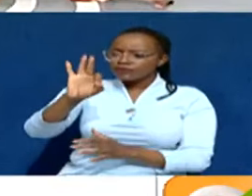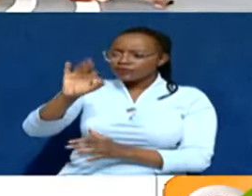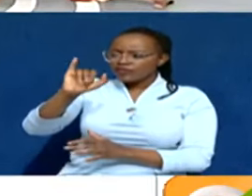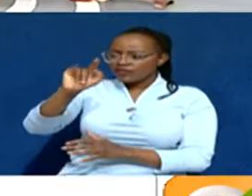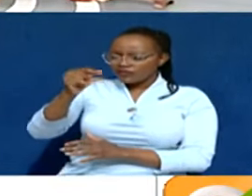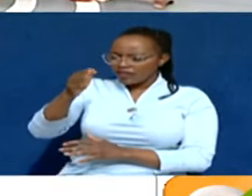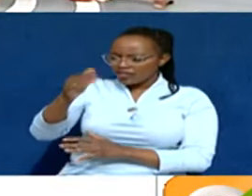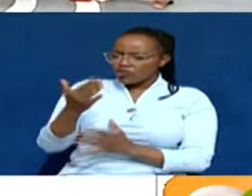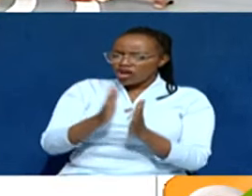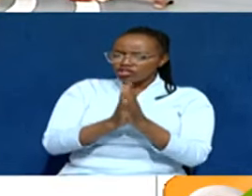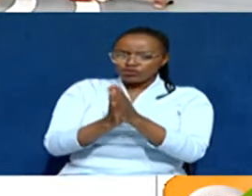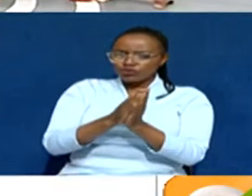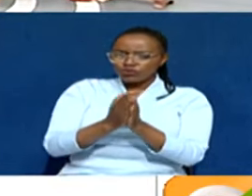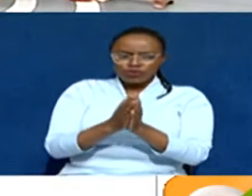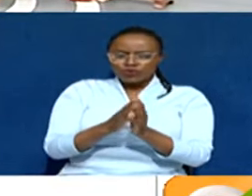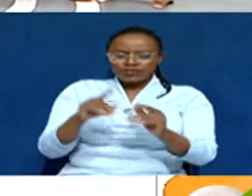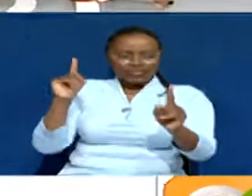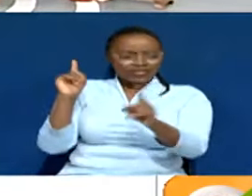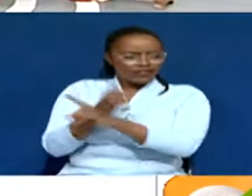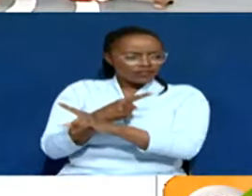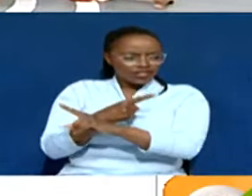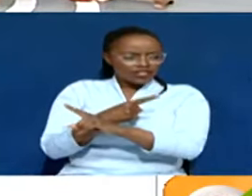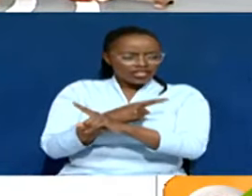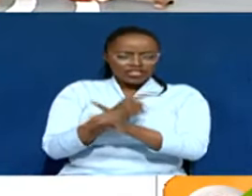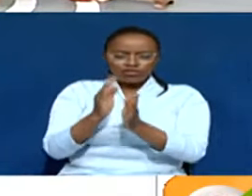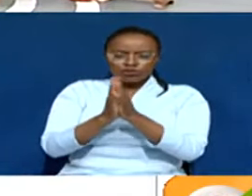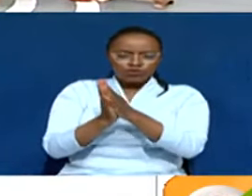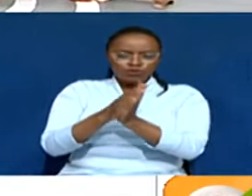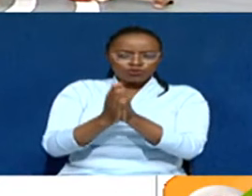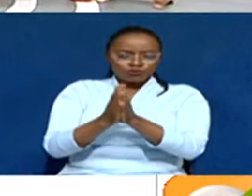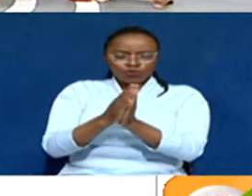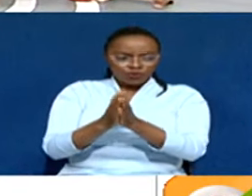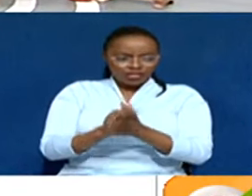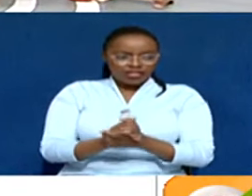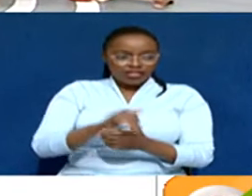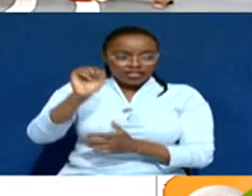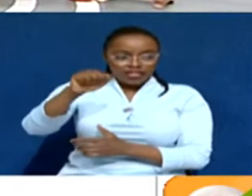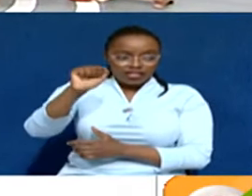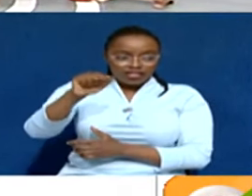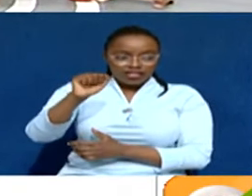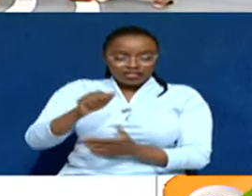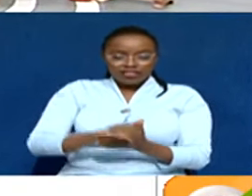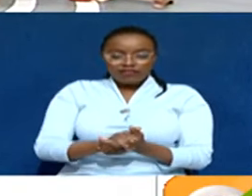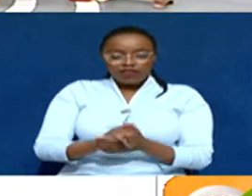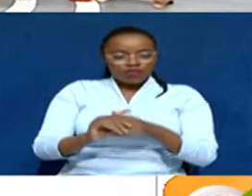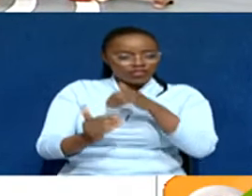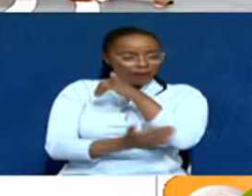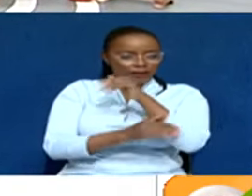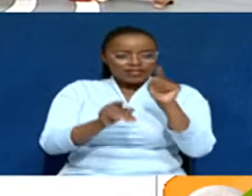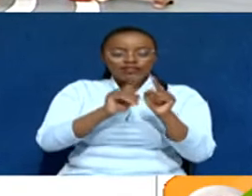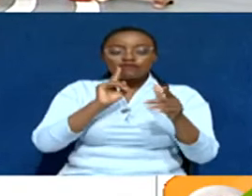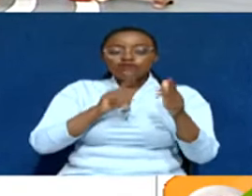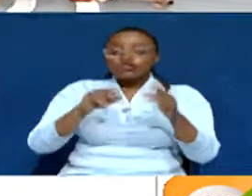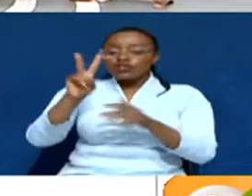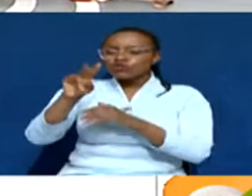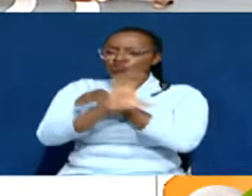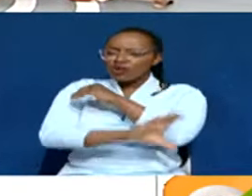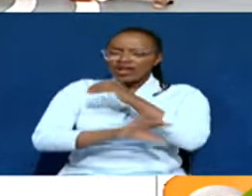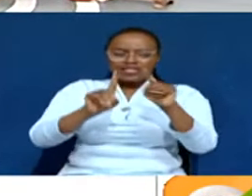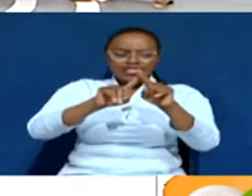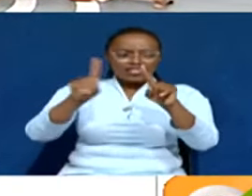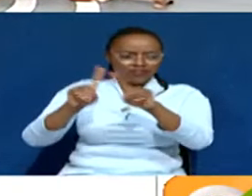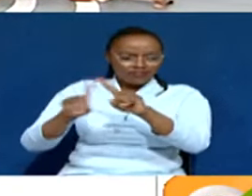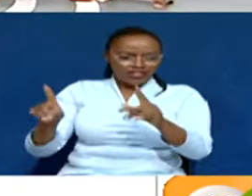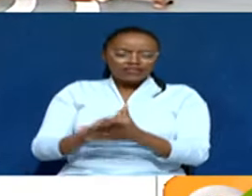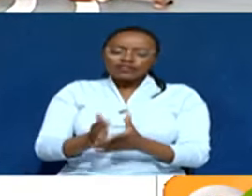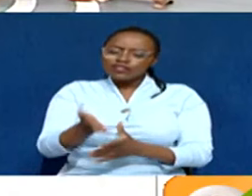Yeah. Yours was completely the opposite. Terrible. Huh? Terrible. Nikat Nongia, two different countries here, right?